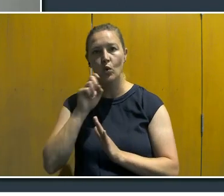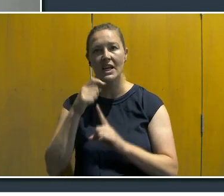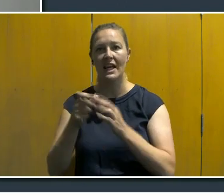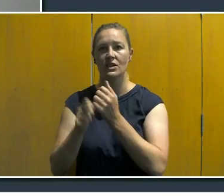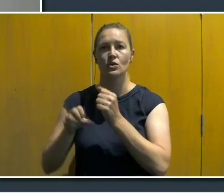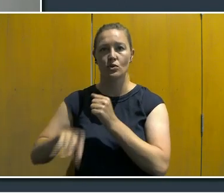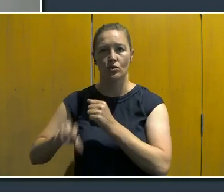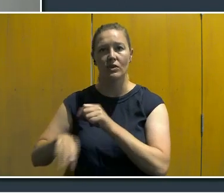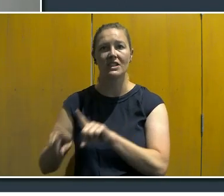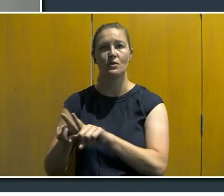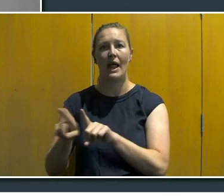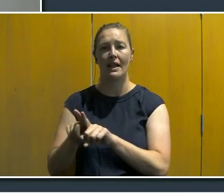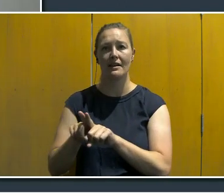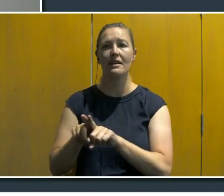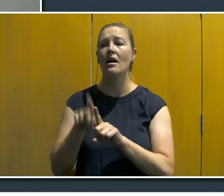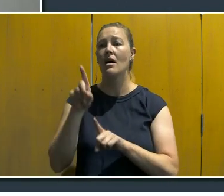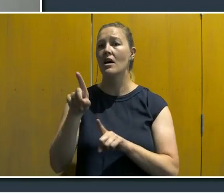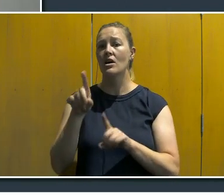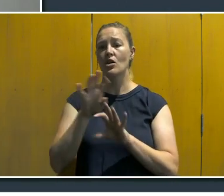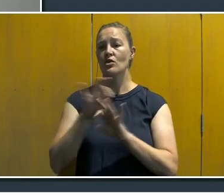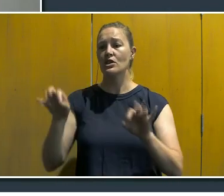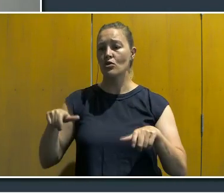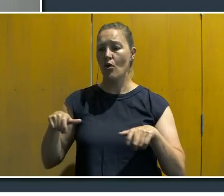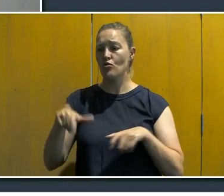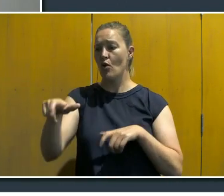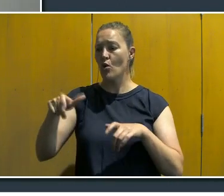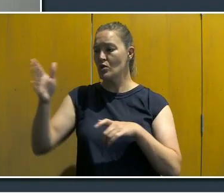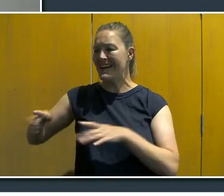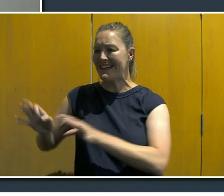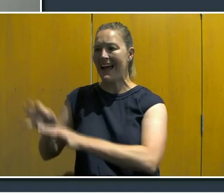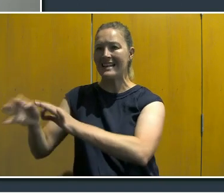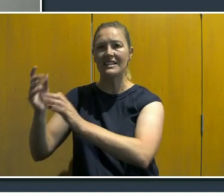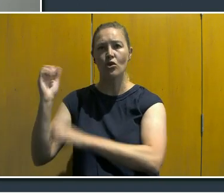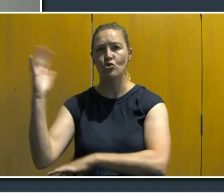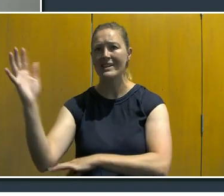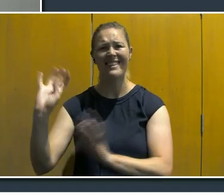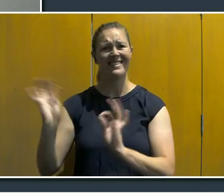sewerage. There's no roadside gardens, there's no roadside trees.